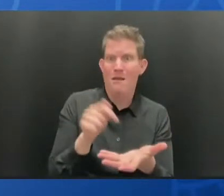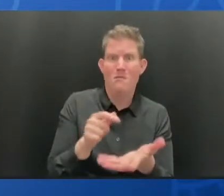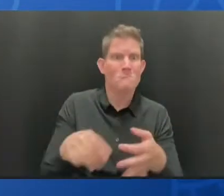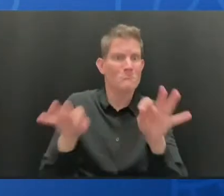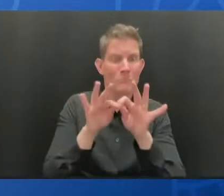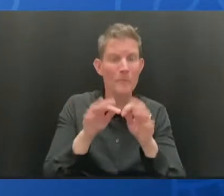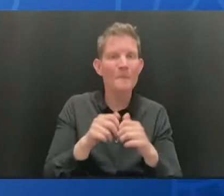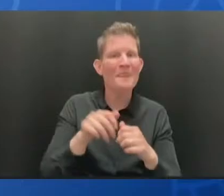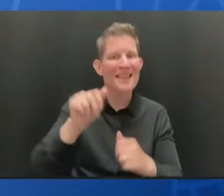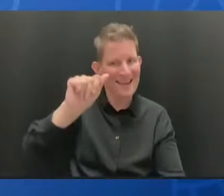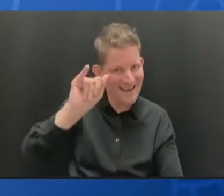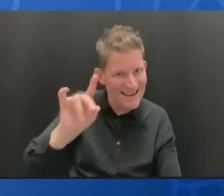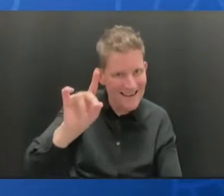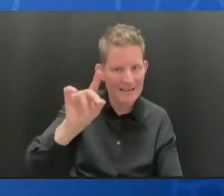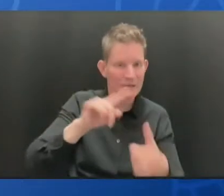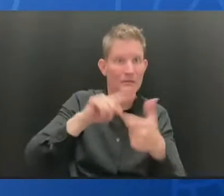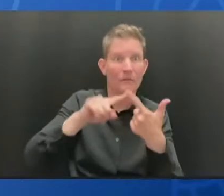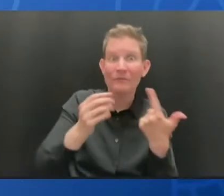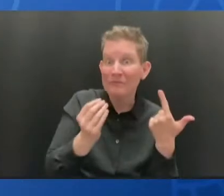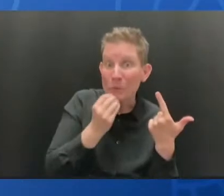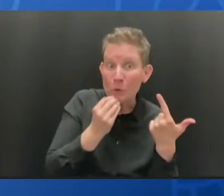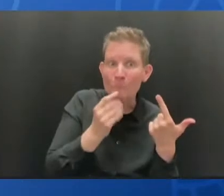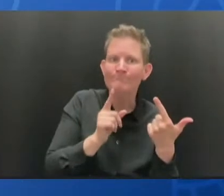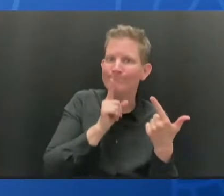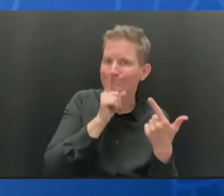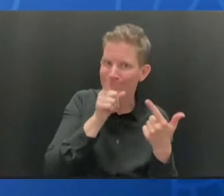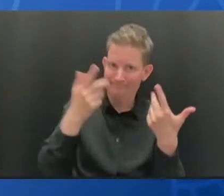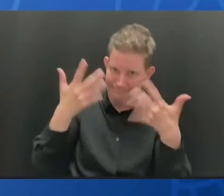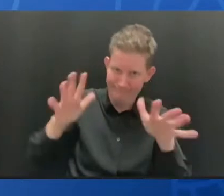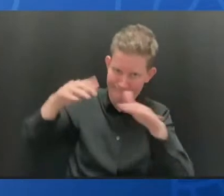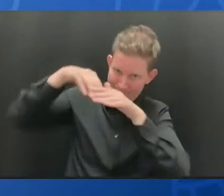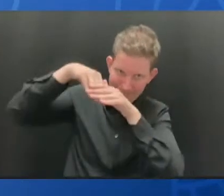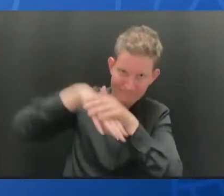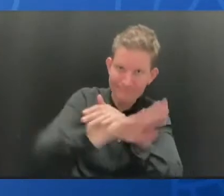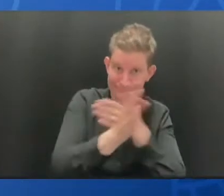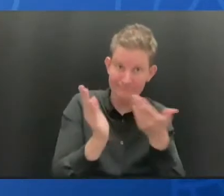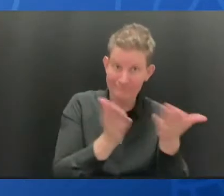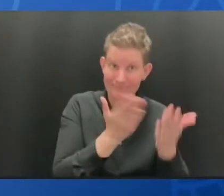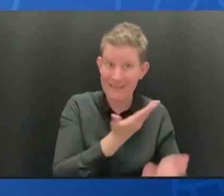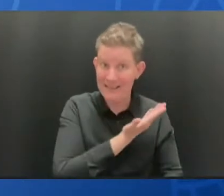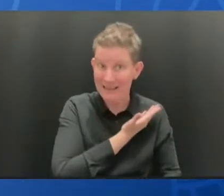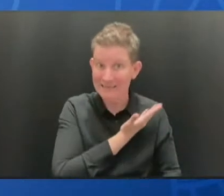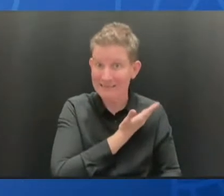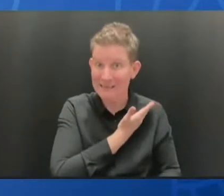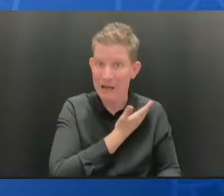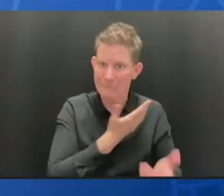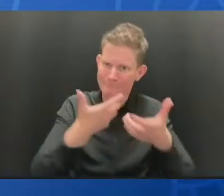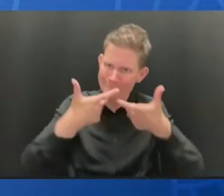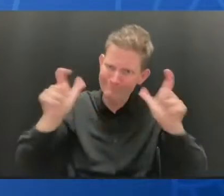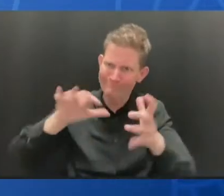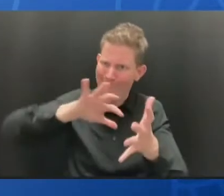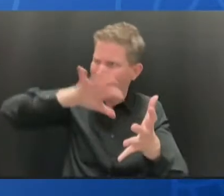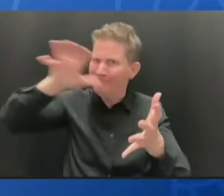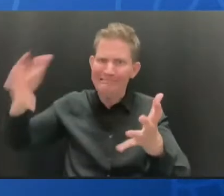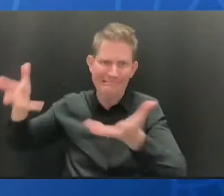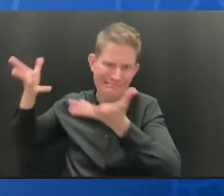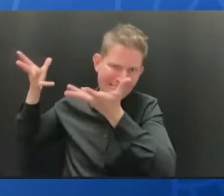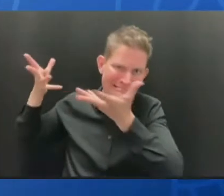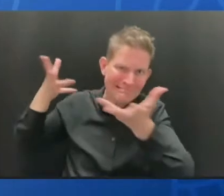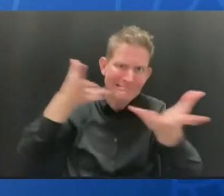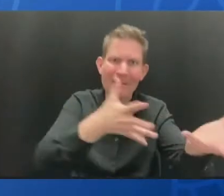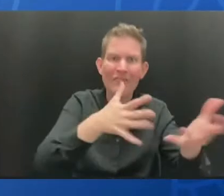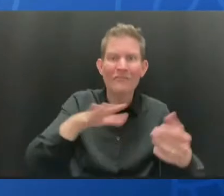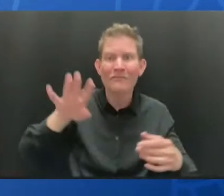Gaza at a massive scale at this point when you're looking at 8,000 food boxes. Was this going to be like going